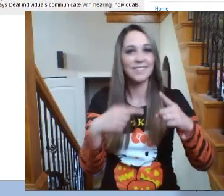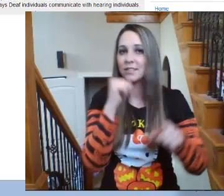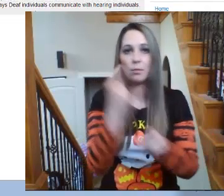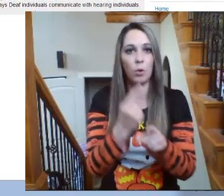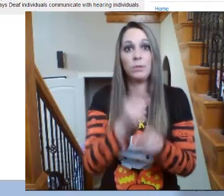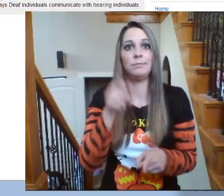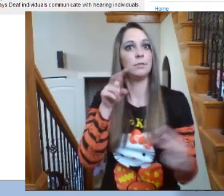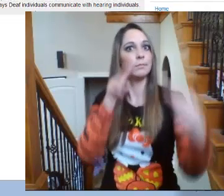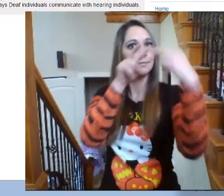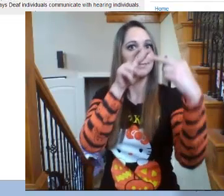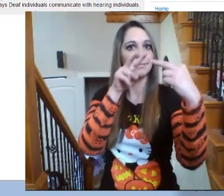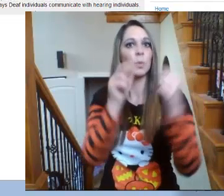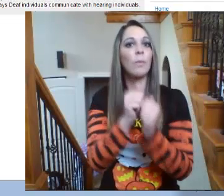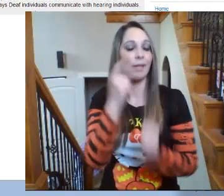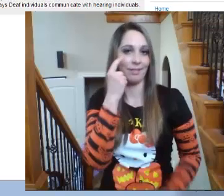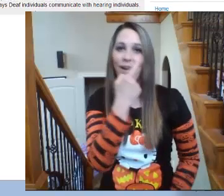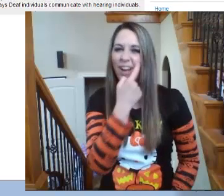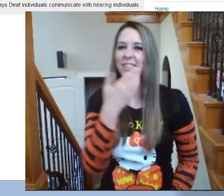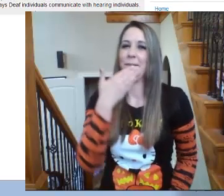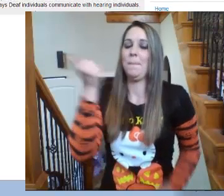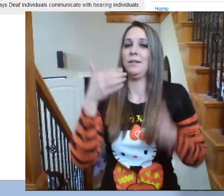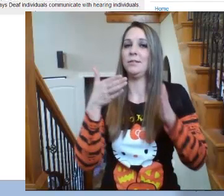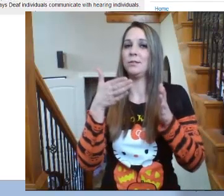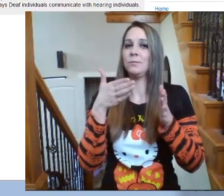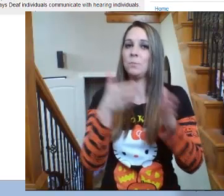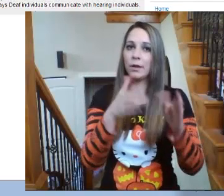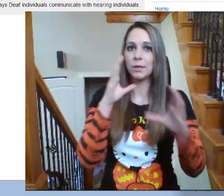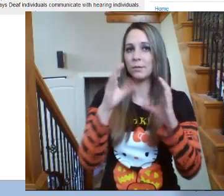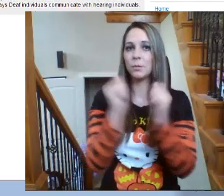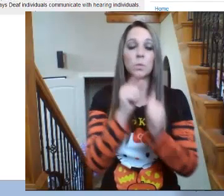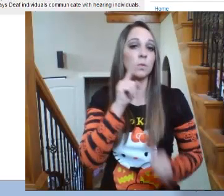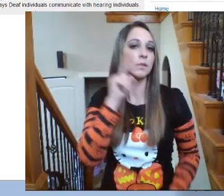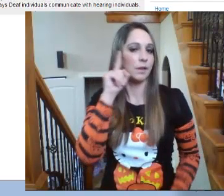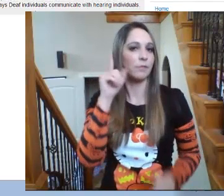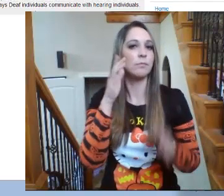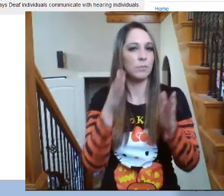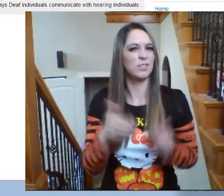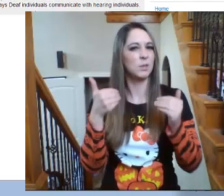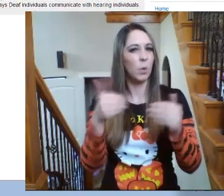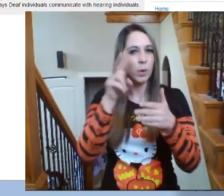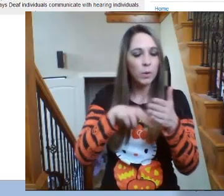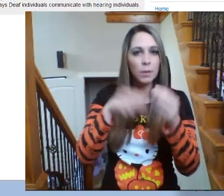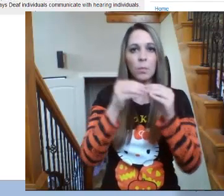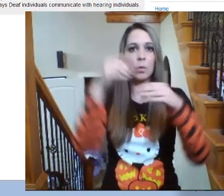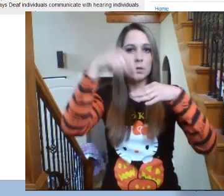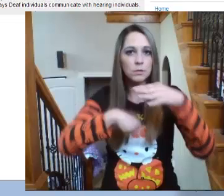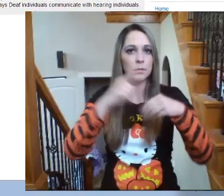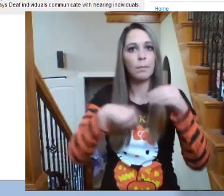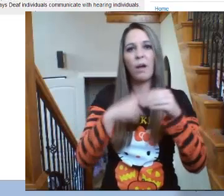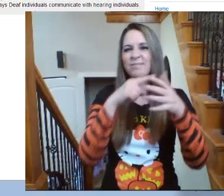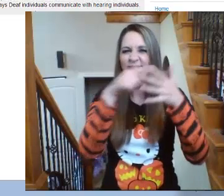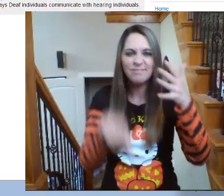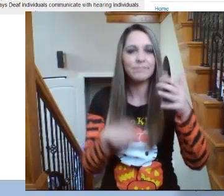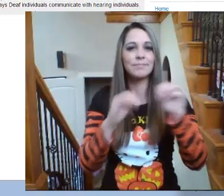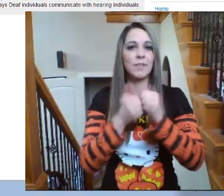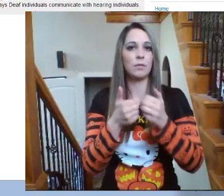at their hands, that's just not appropriate. You need to look up at their eyes. Eye contact is the best way to communicate with a deaf person. So